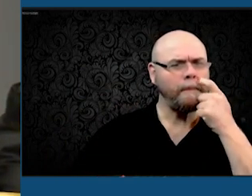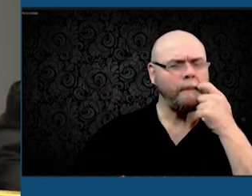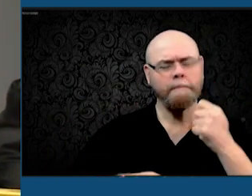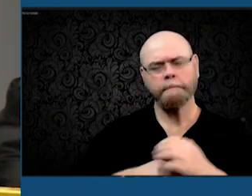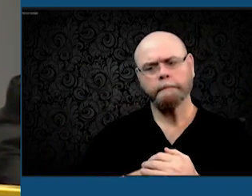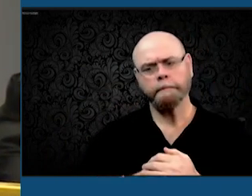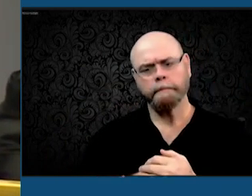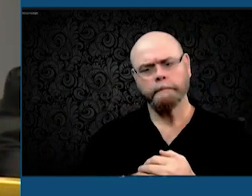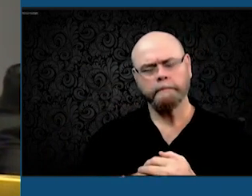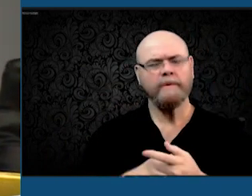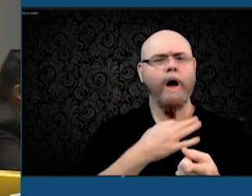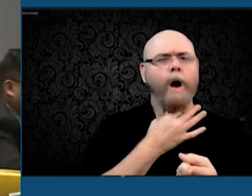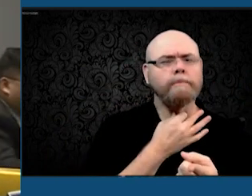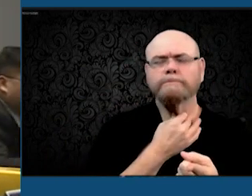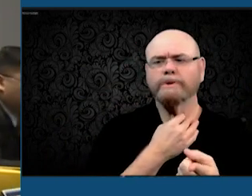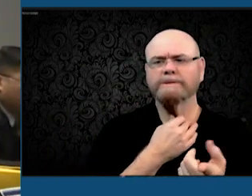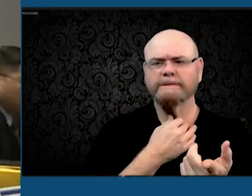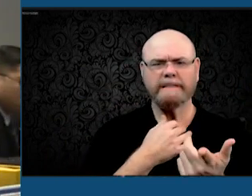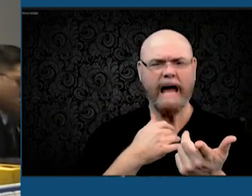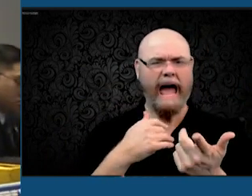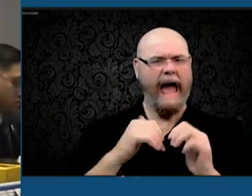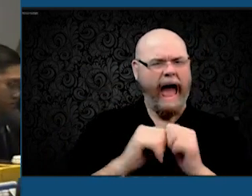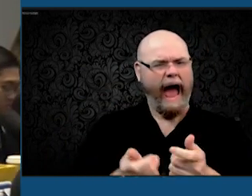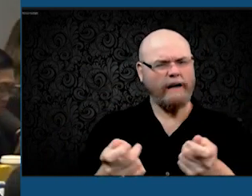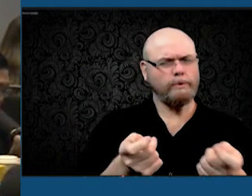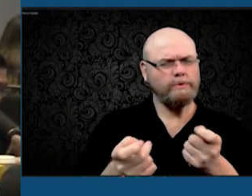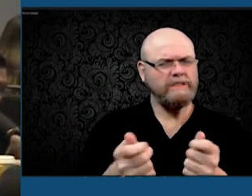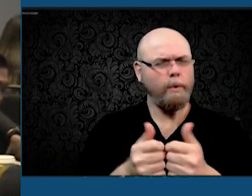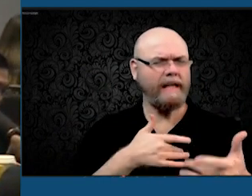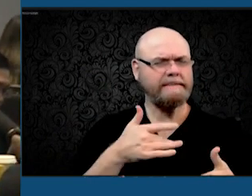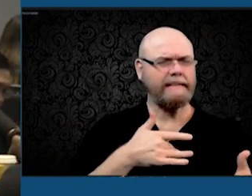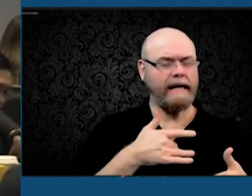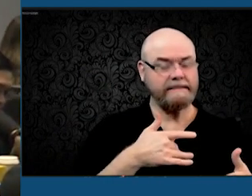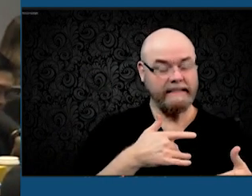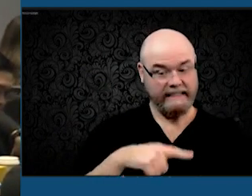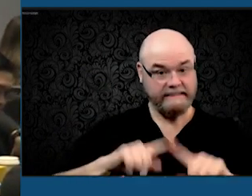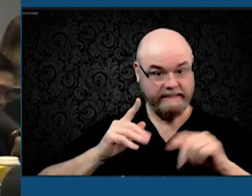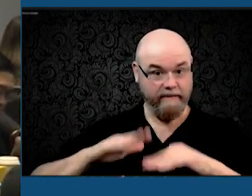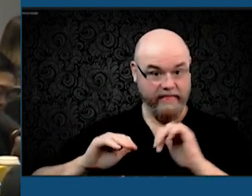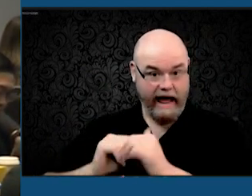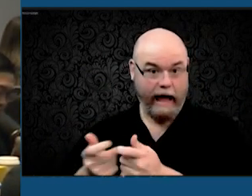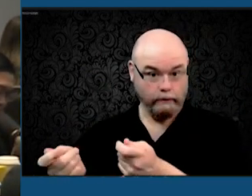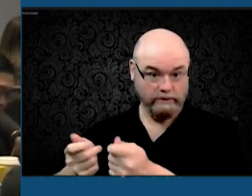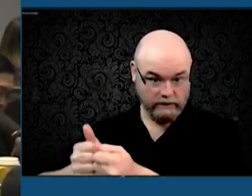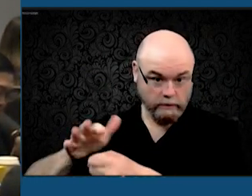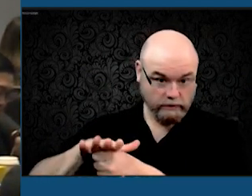you would use to deal with anxiety might be different than the strategy you would use to deal with your stress?